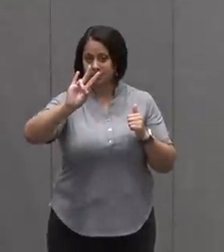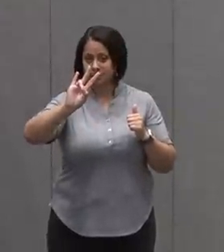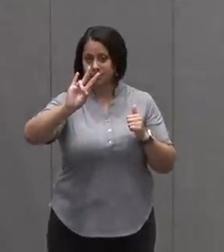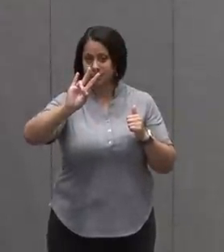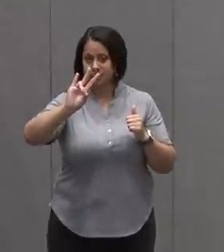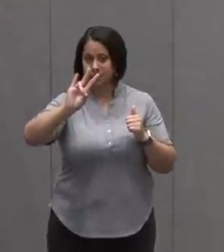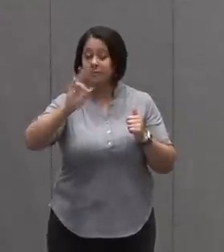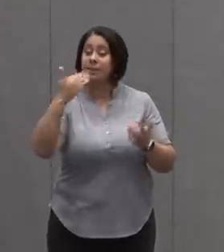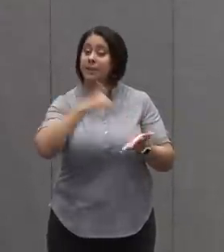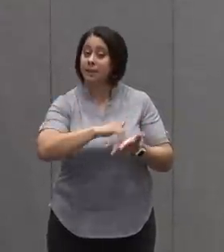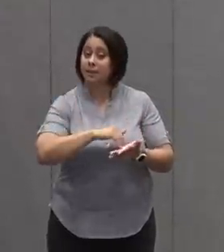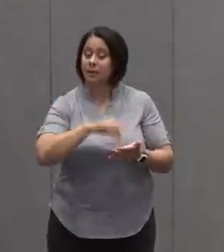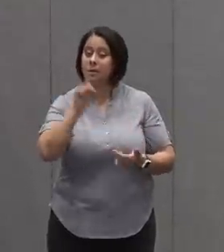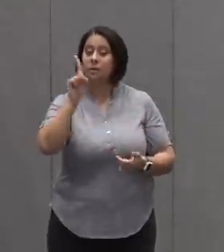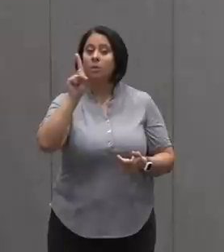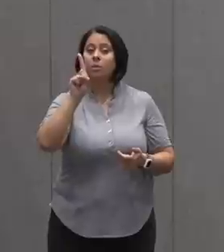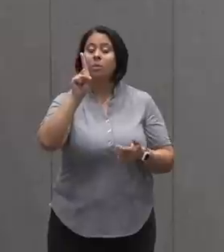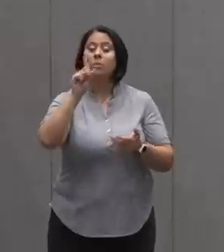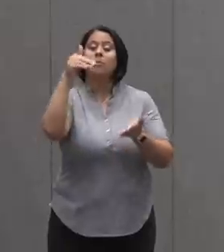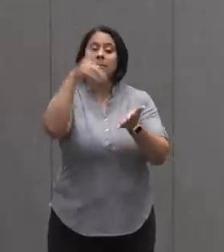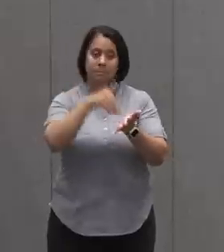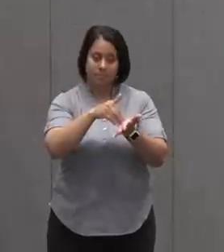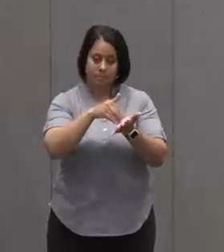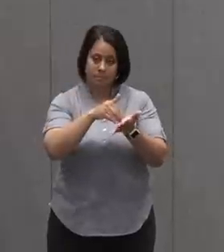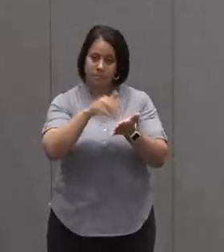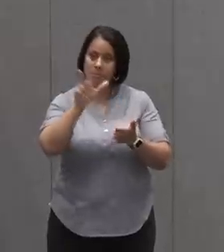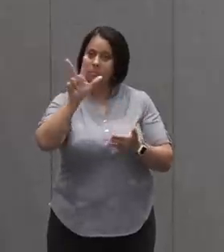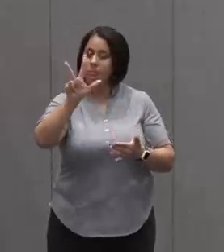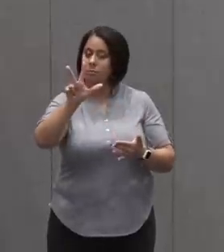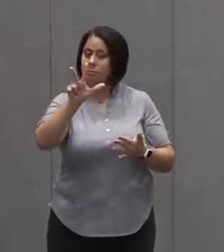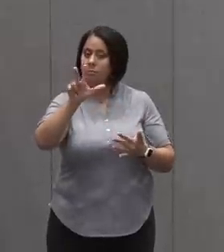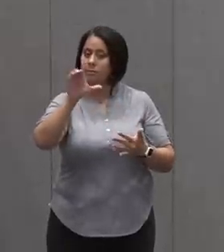1,367. Let me say that again. We have